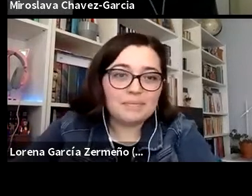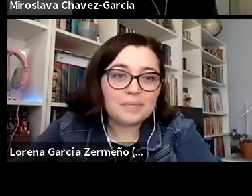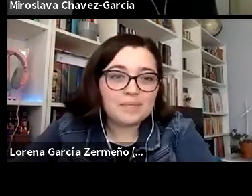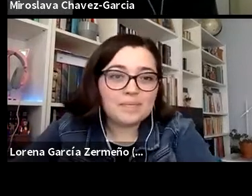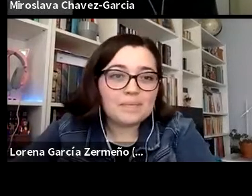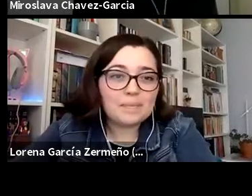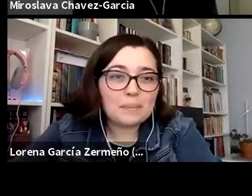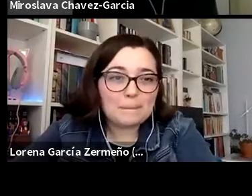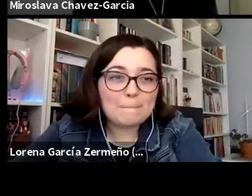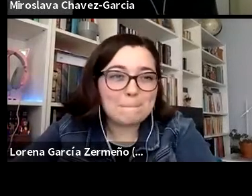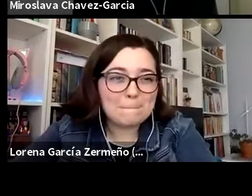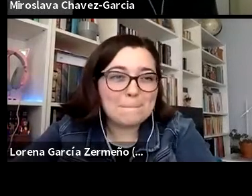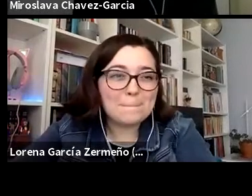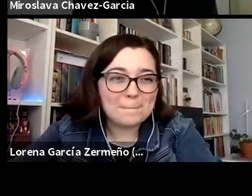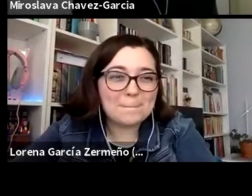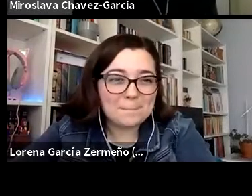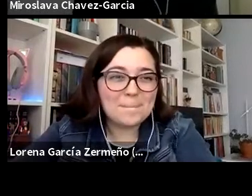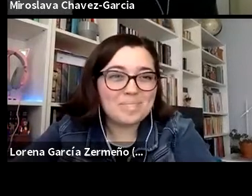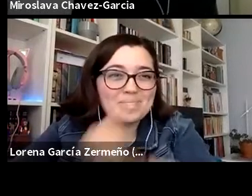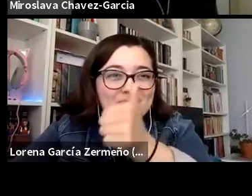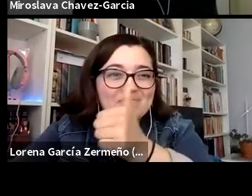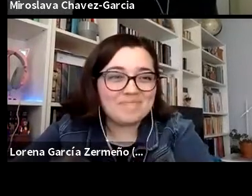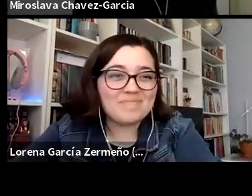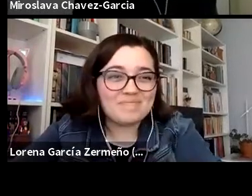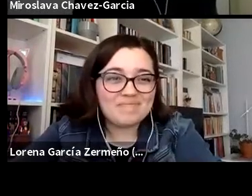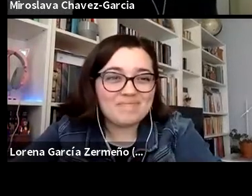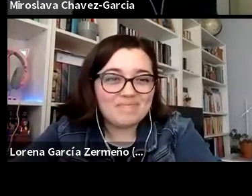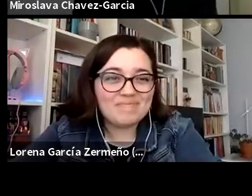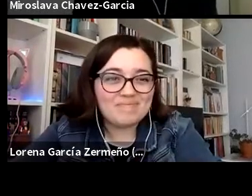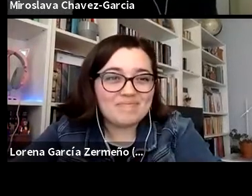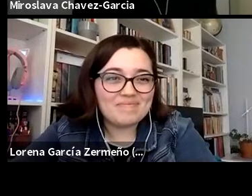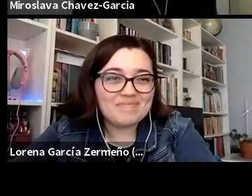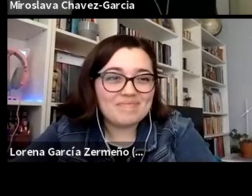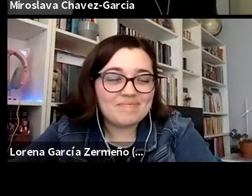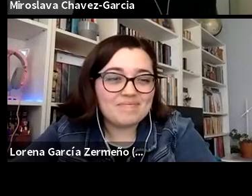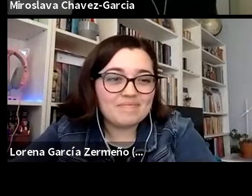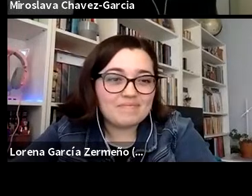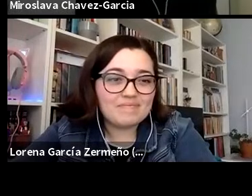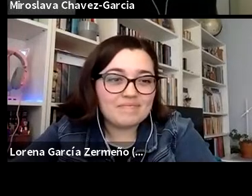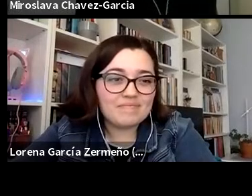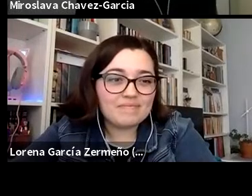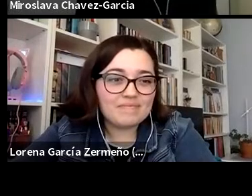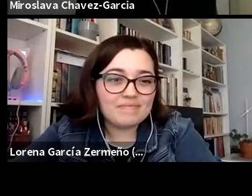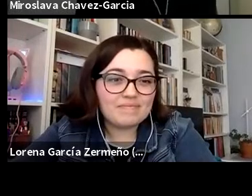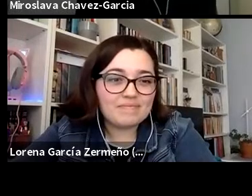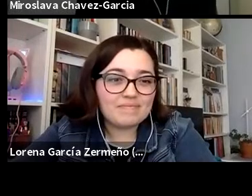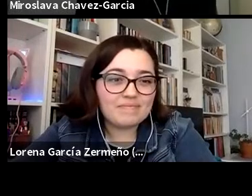is everybody ready do you want to get started i'll wait for the interpreter to